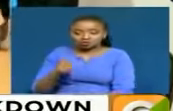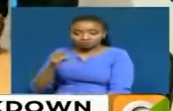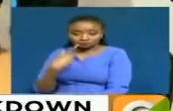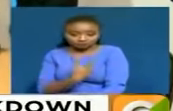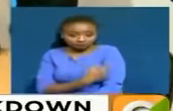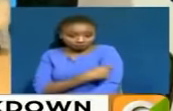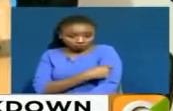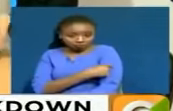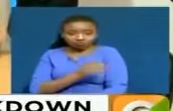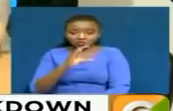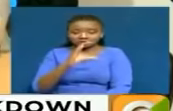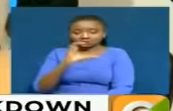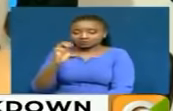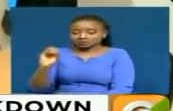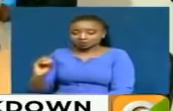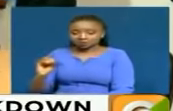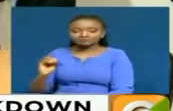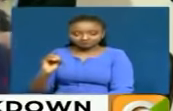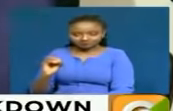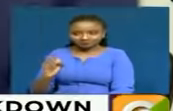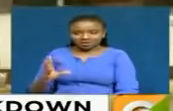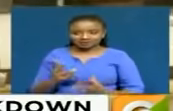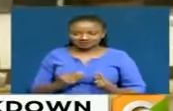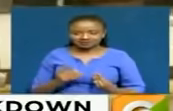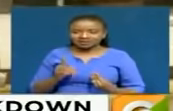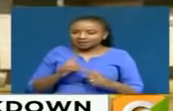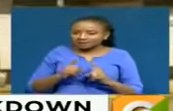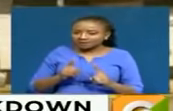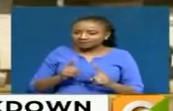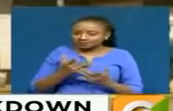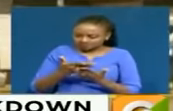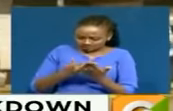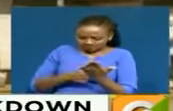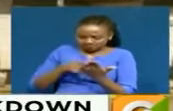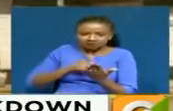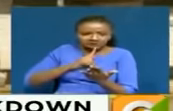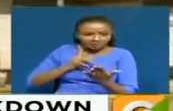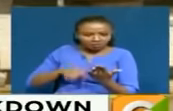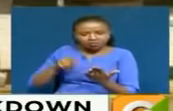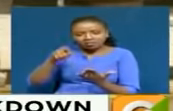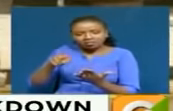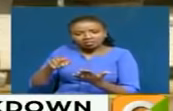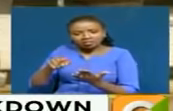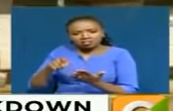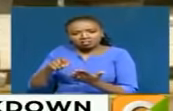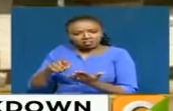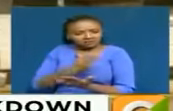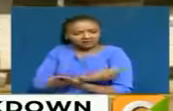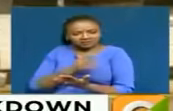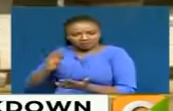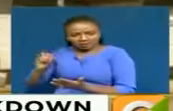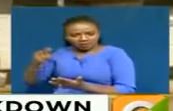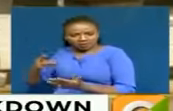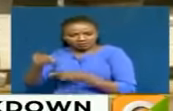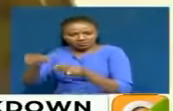CEO, Dr. Maxwell Okoth, received the summons. This owing to reports that the facility diverted COVID-19 vaccines